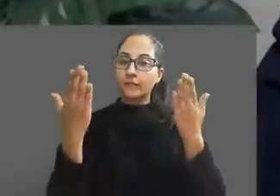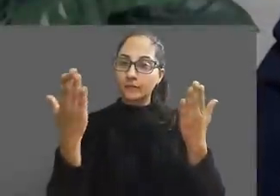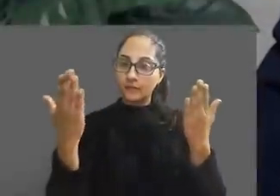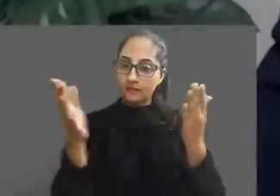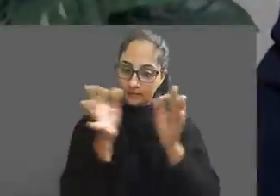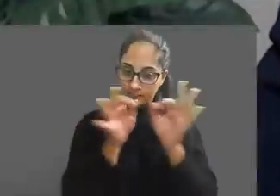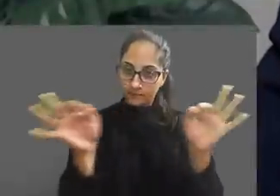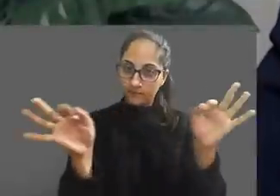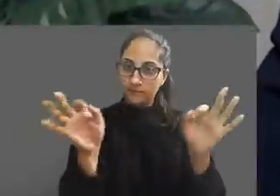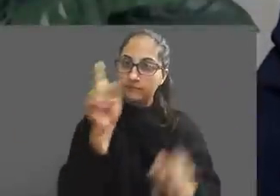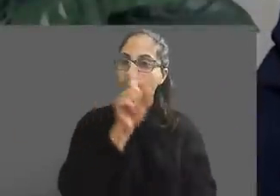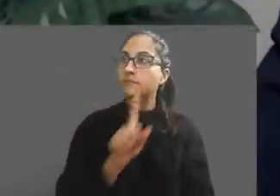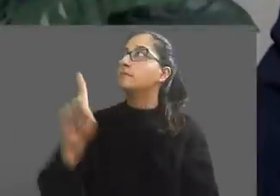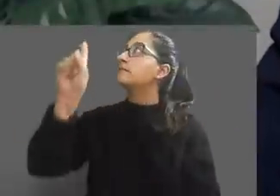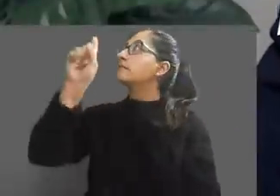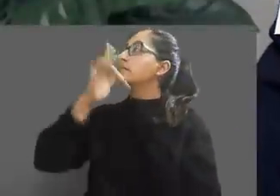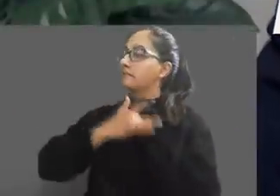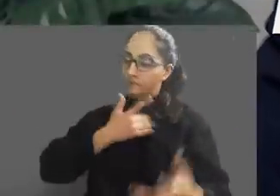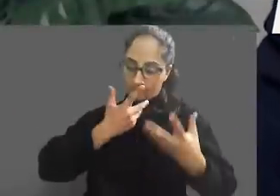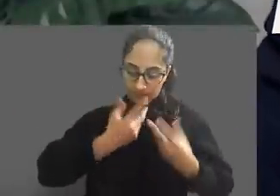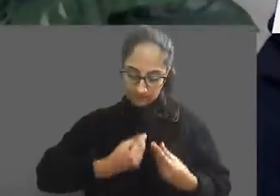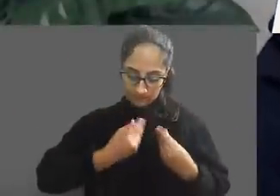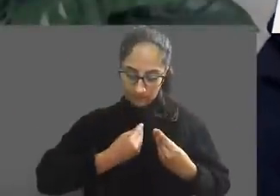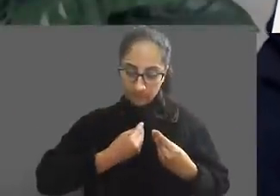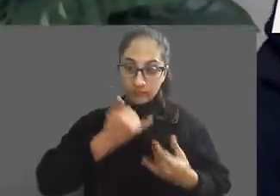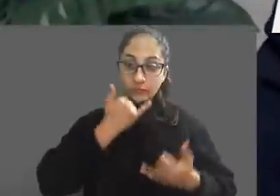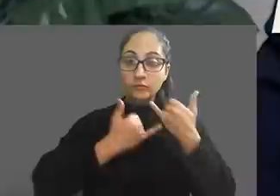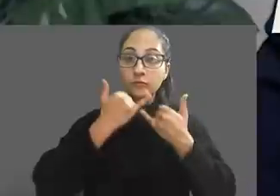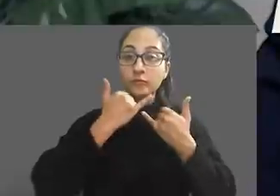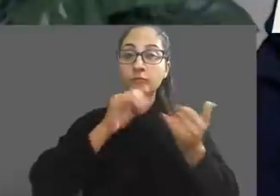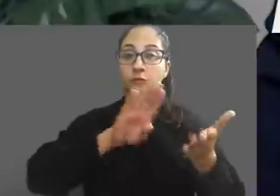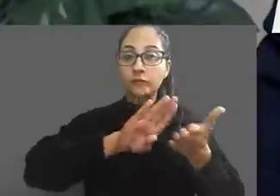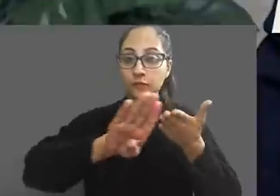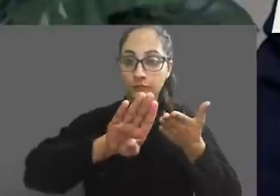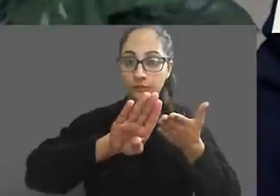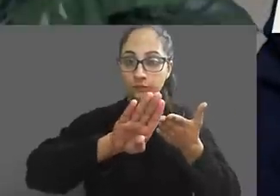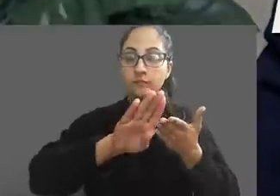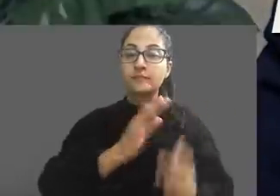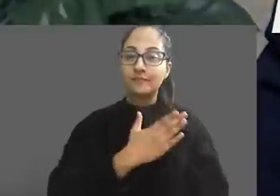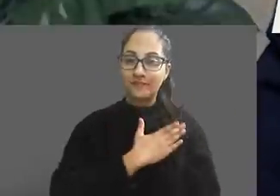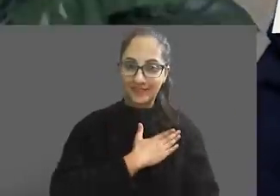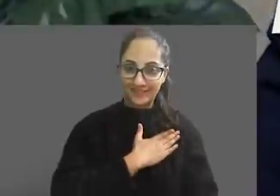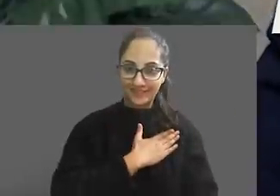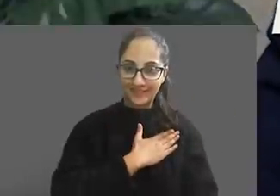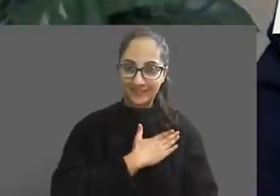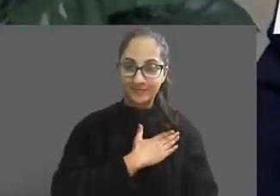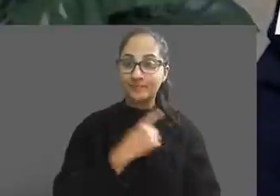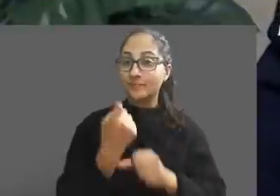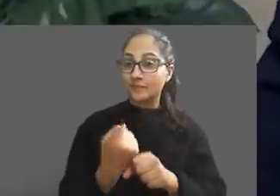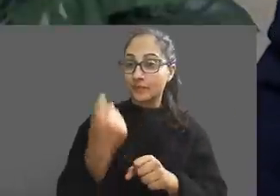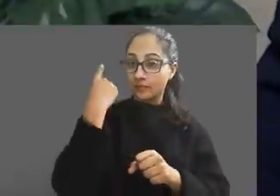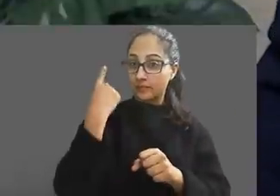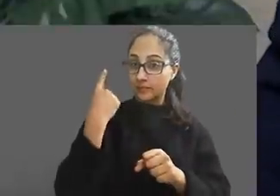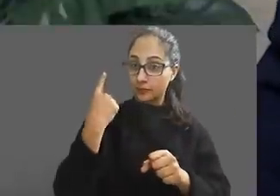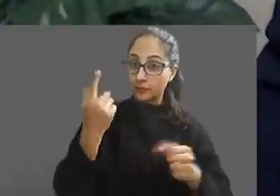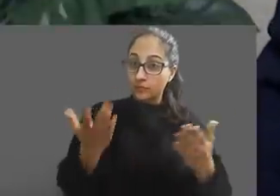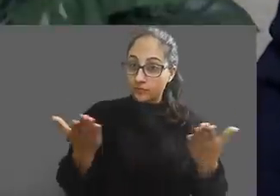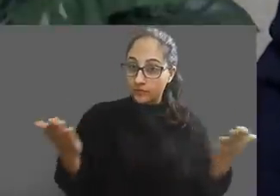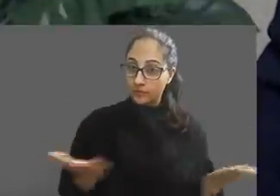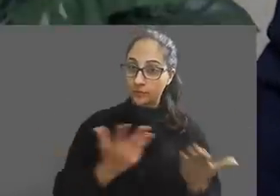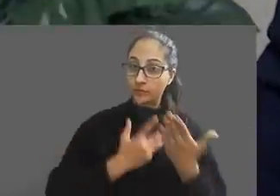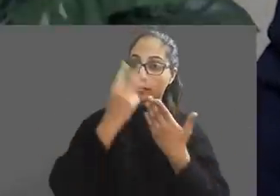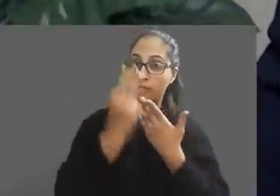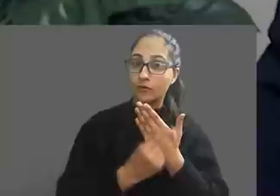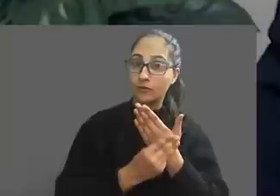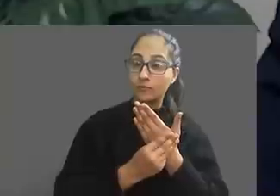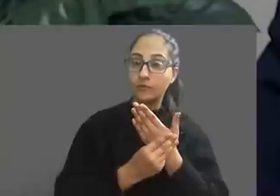Bismillah ar-Rahman ar-Rahim. Ya Ali Madad. The last time I had the opportunity to speak with everyone on Friday